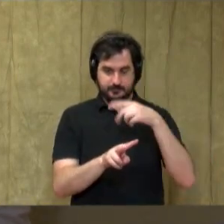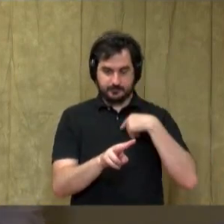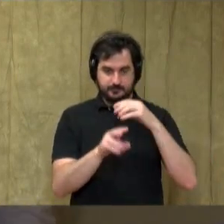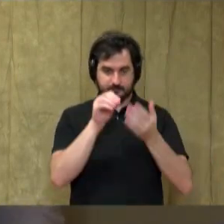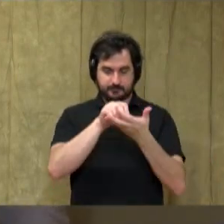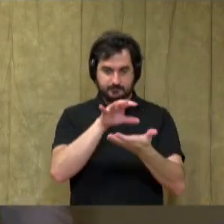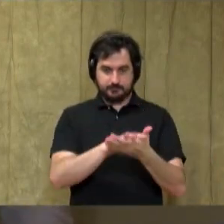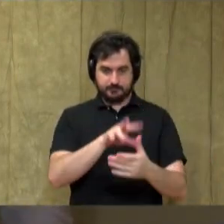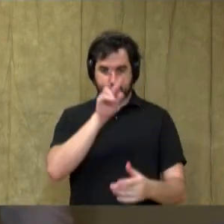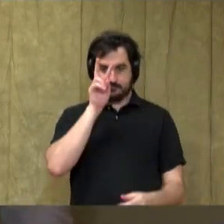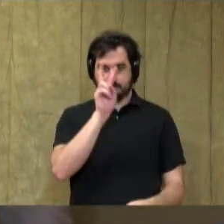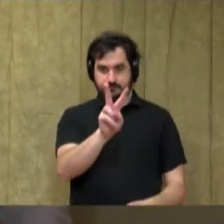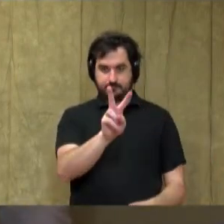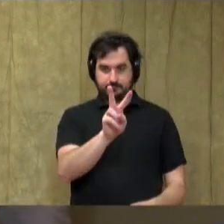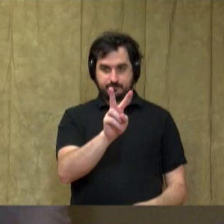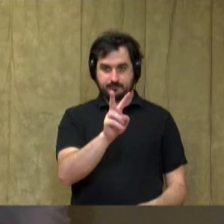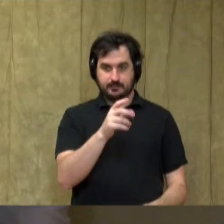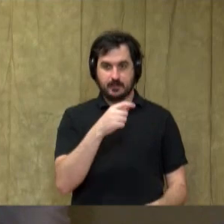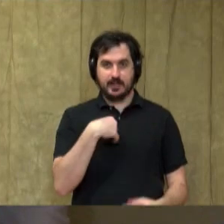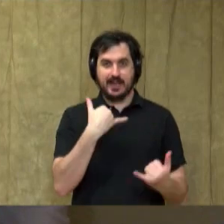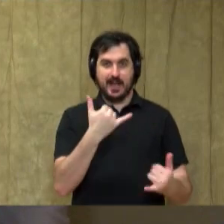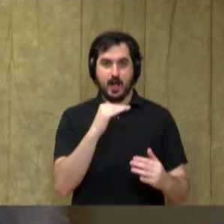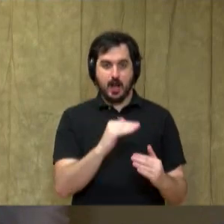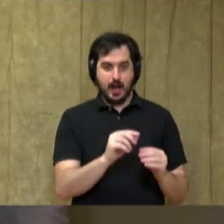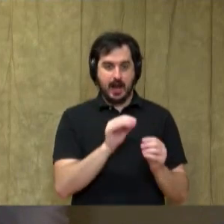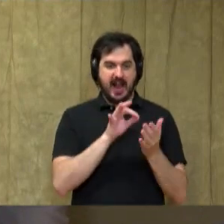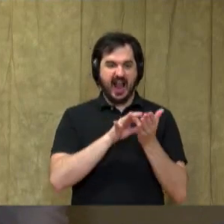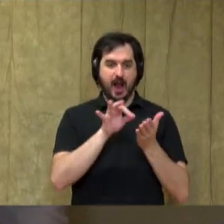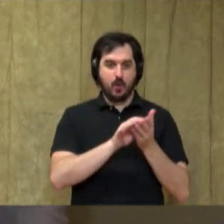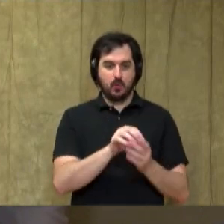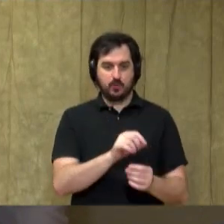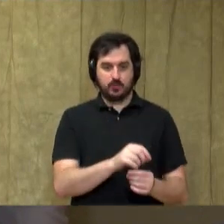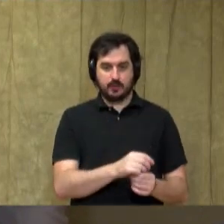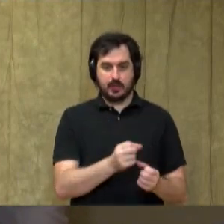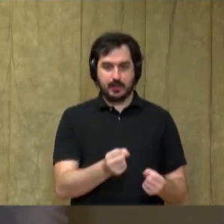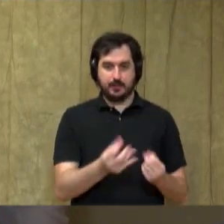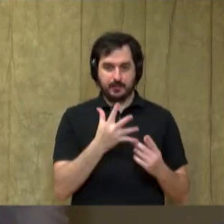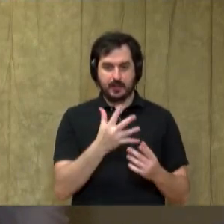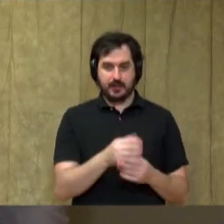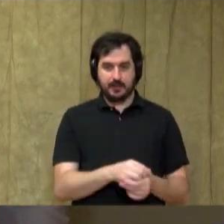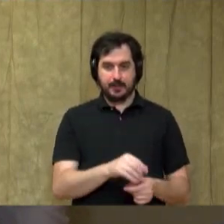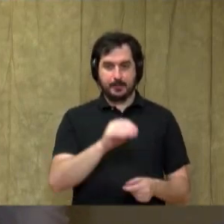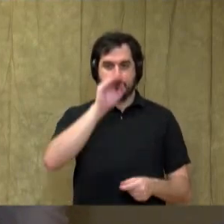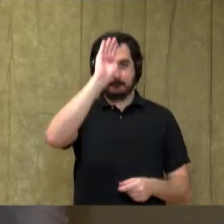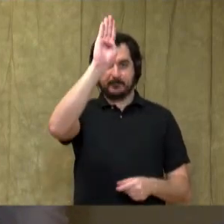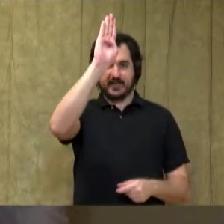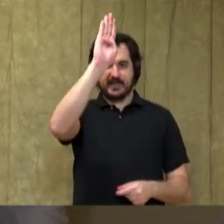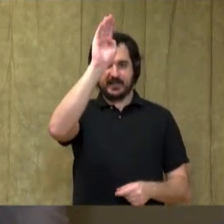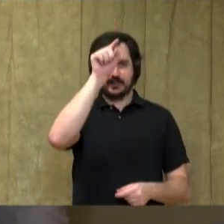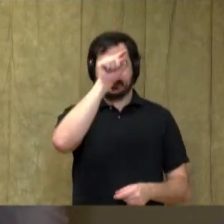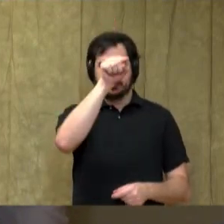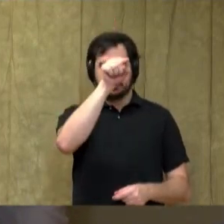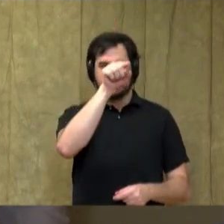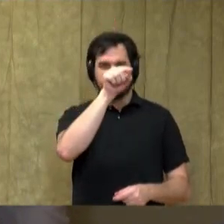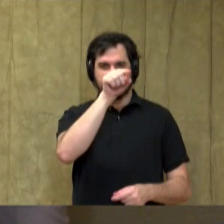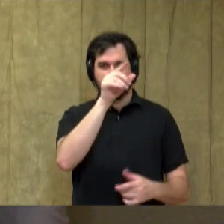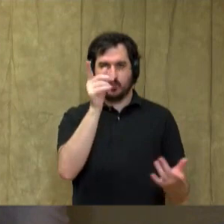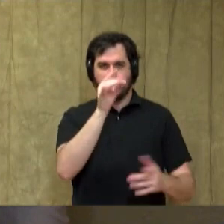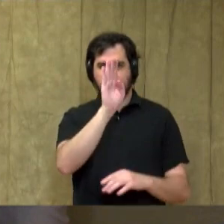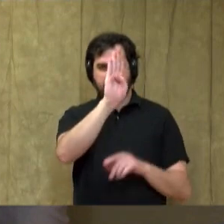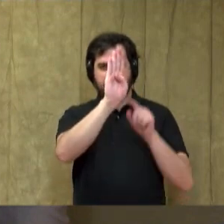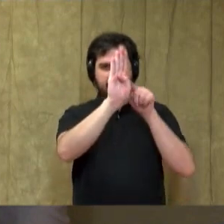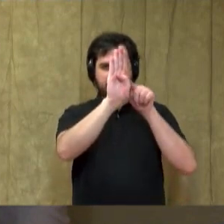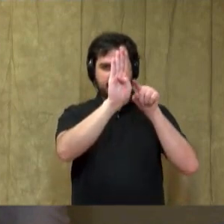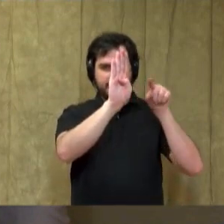Then I've moved over to, I'm going to move up. Where does B land? It's